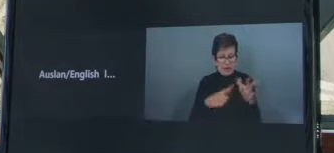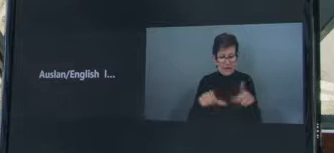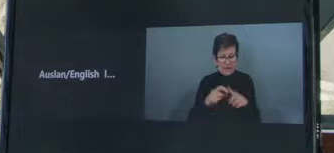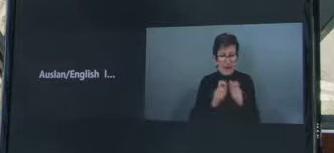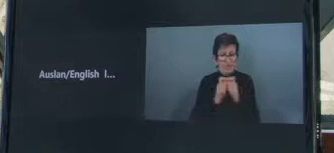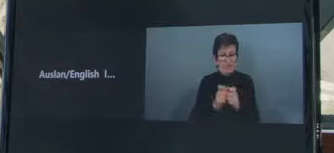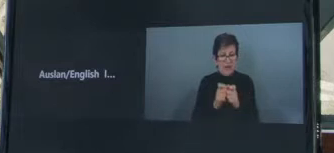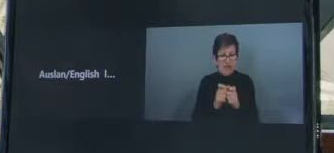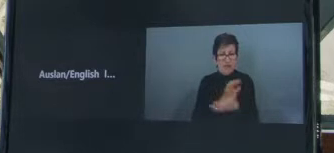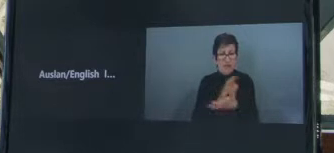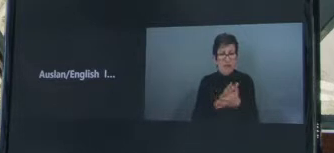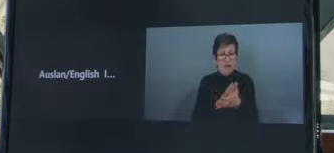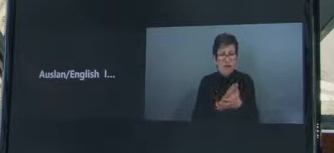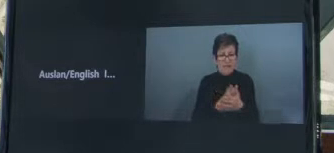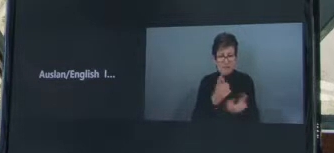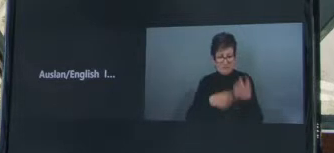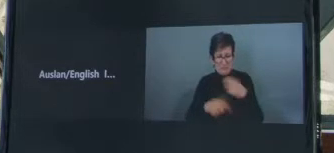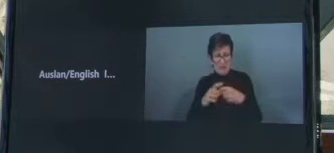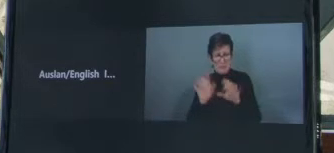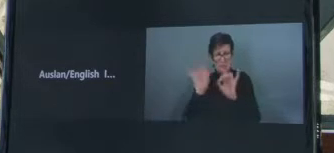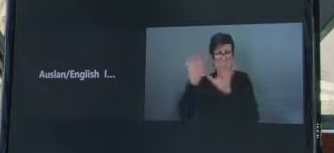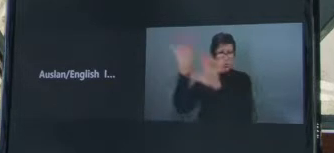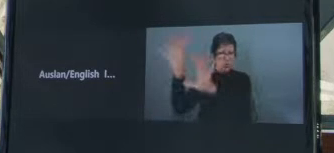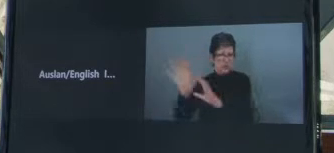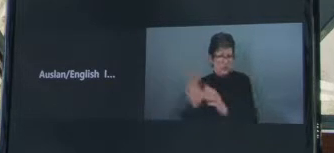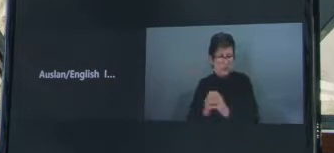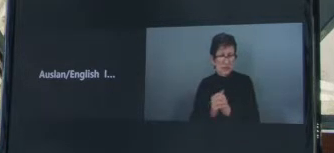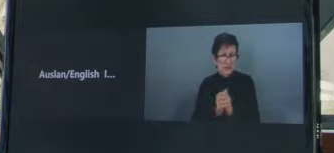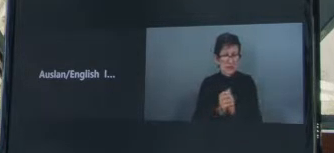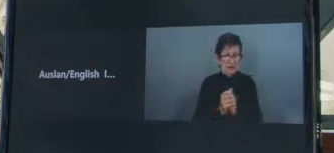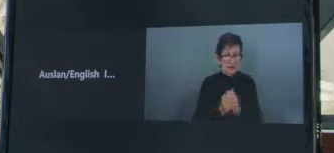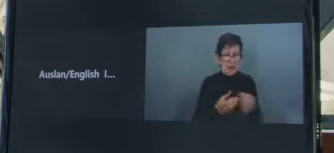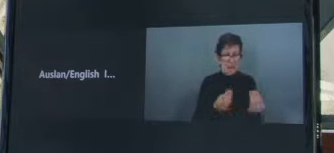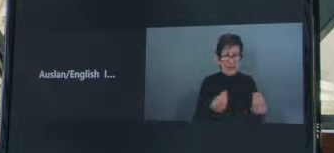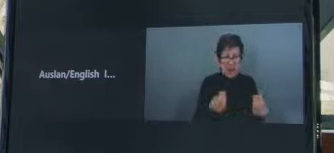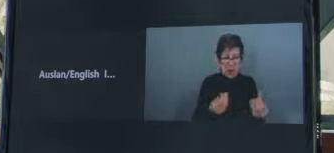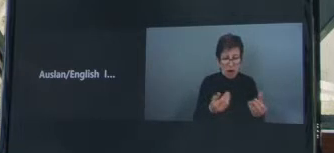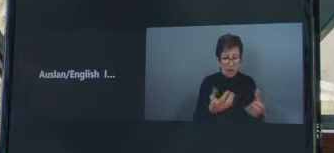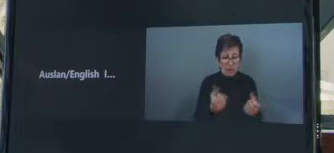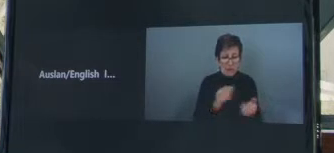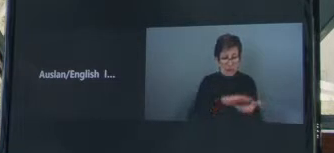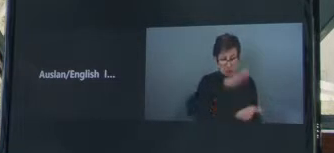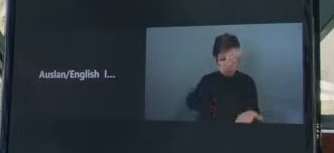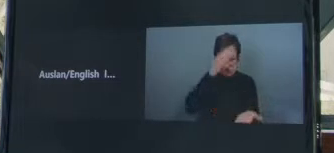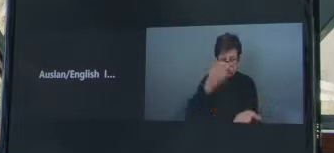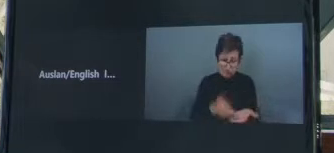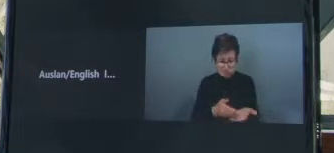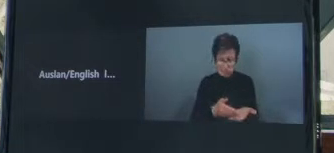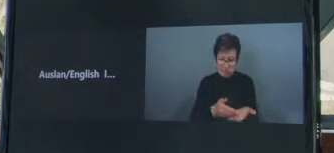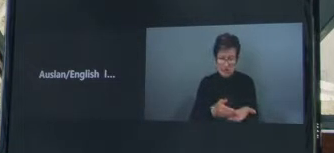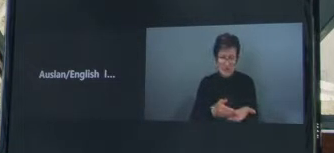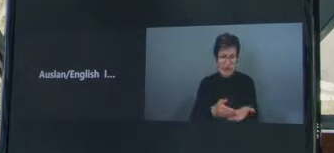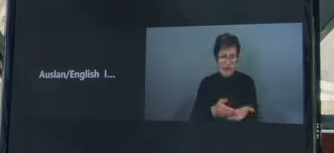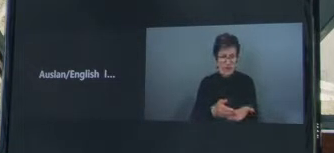of pollution. Materials that have accumulated in large quantities, essentially they're in the wrong place at the wrong